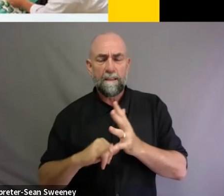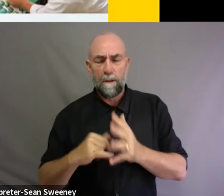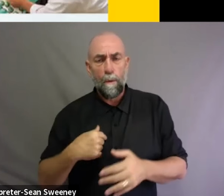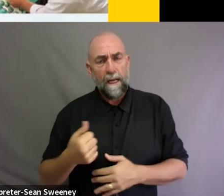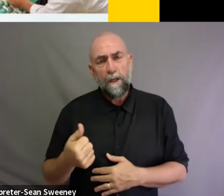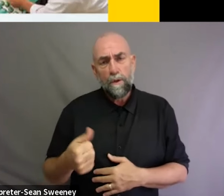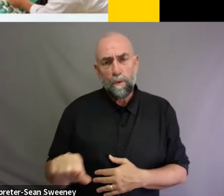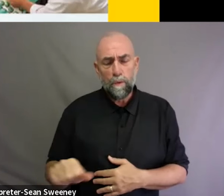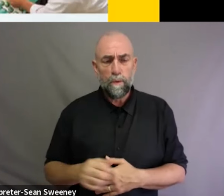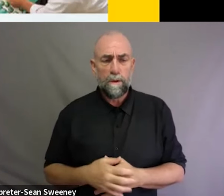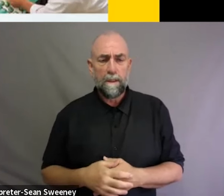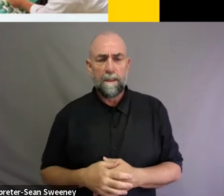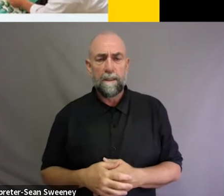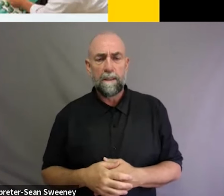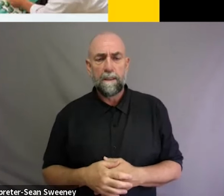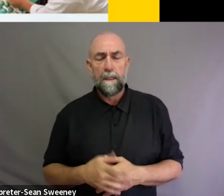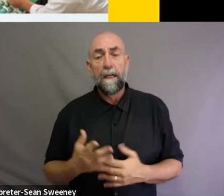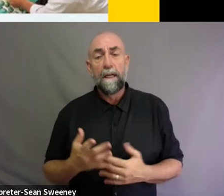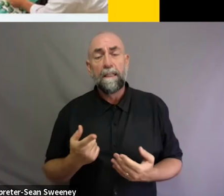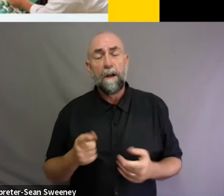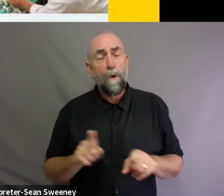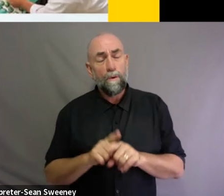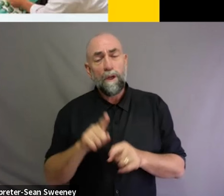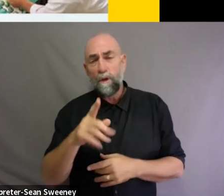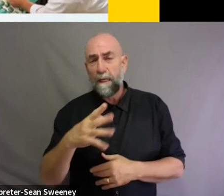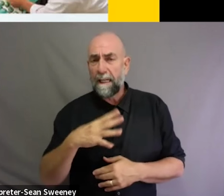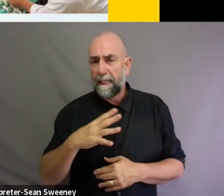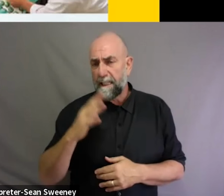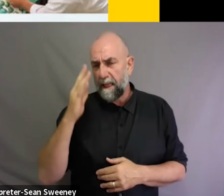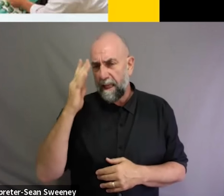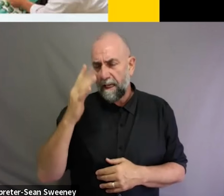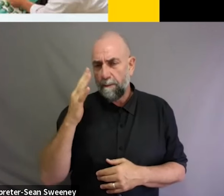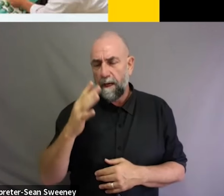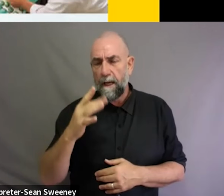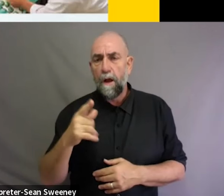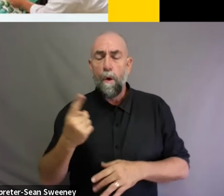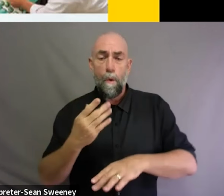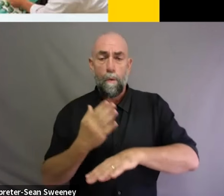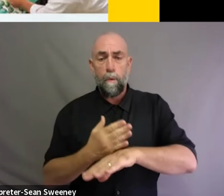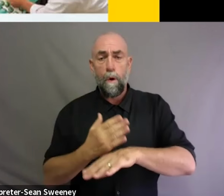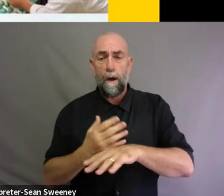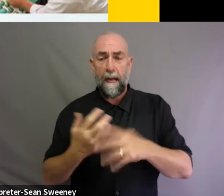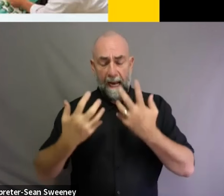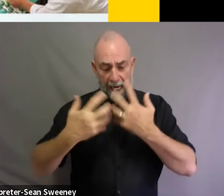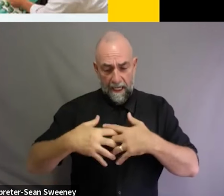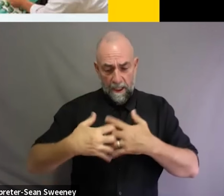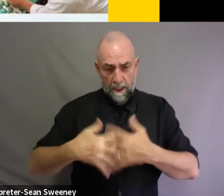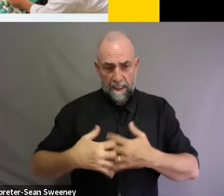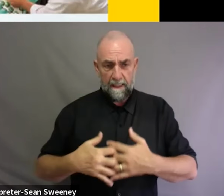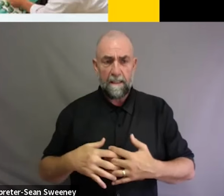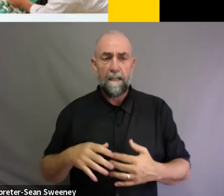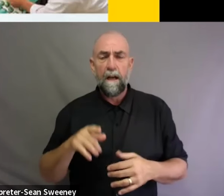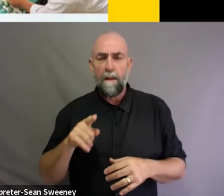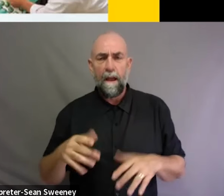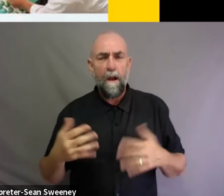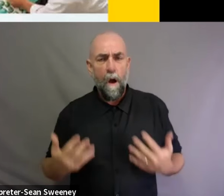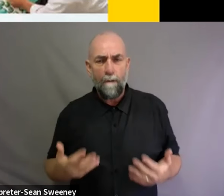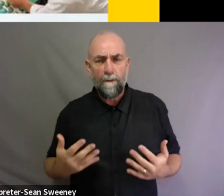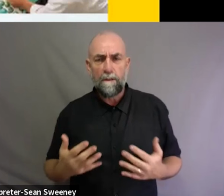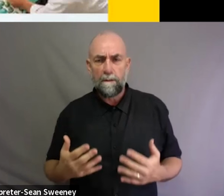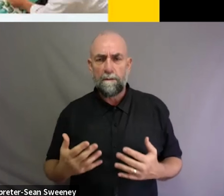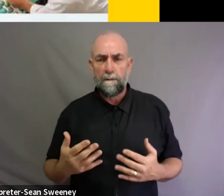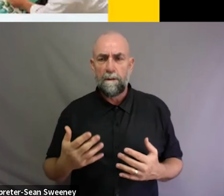And something to also think about is engineers tend to be quite a homogeneous monocultural cohort. So we're trying to think